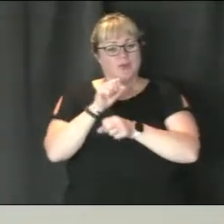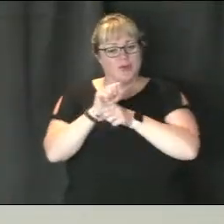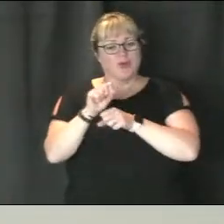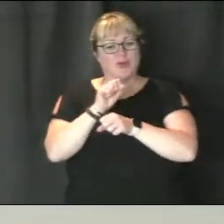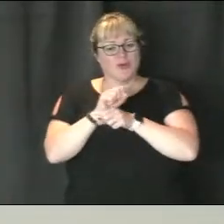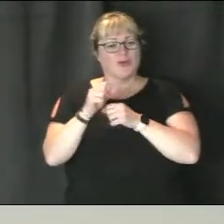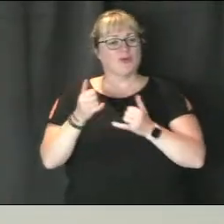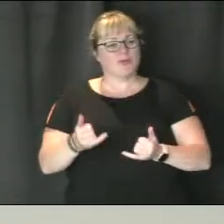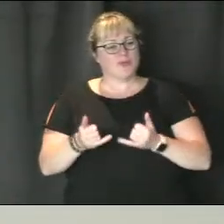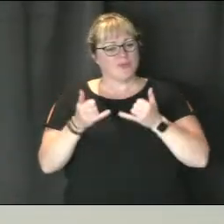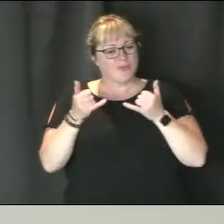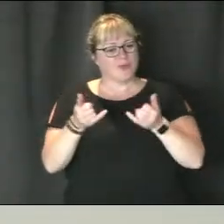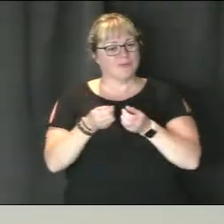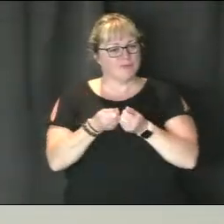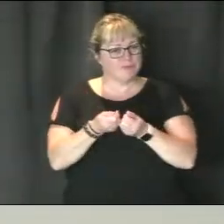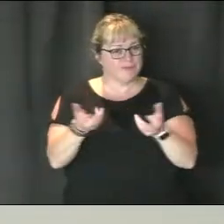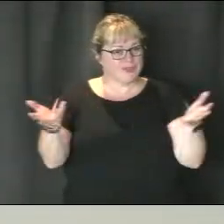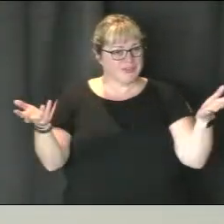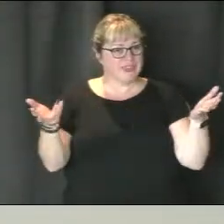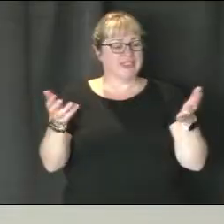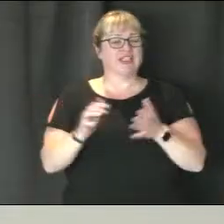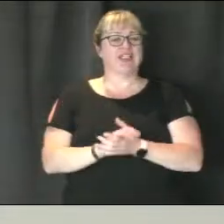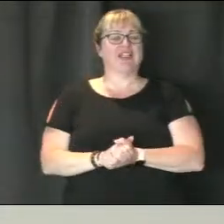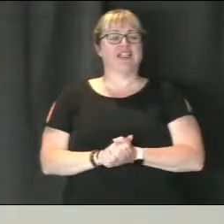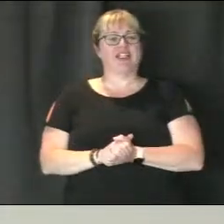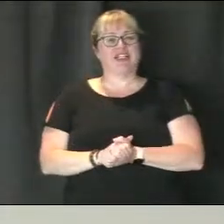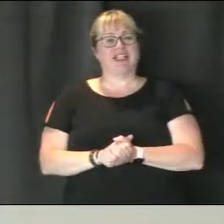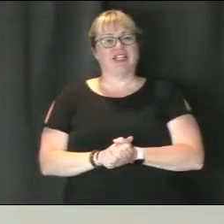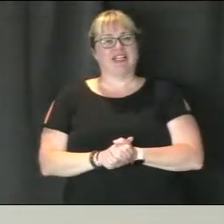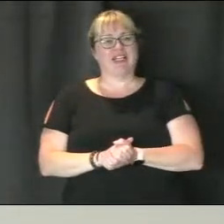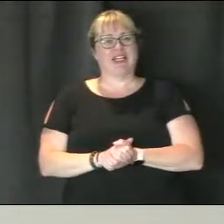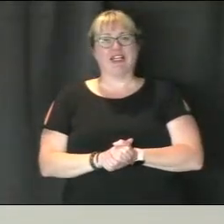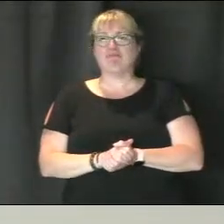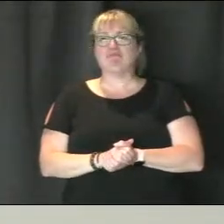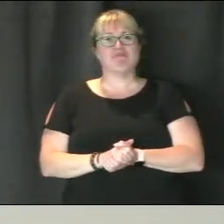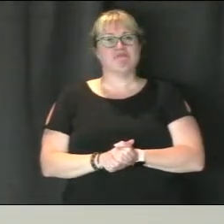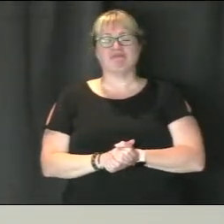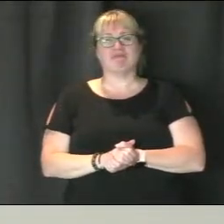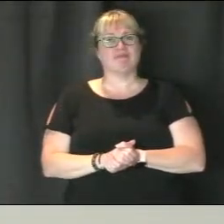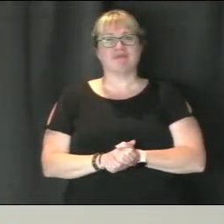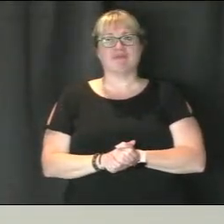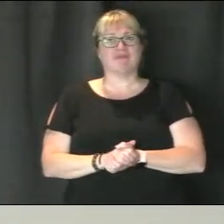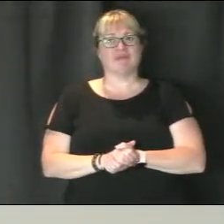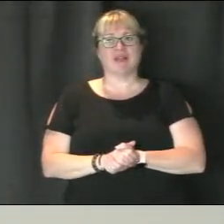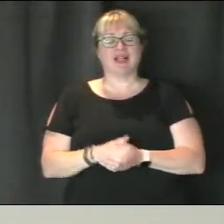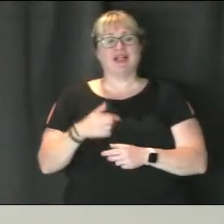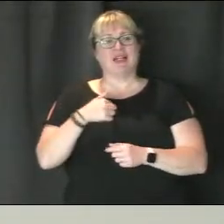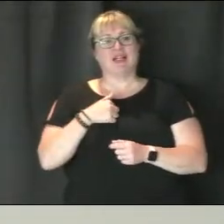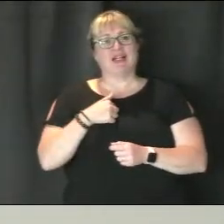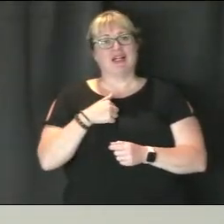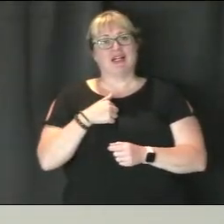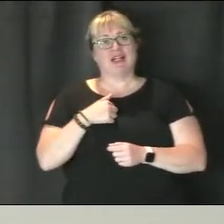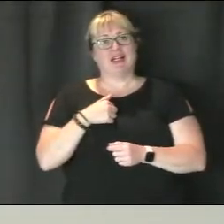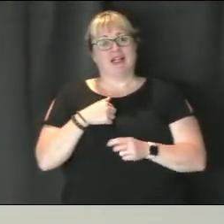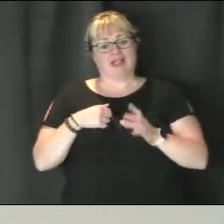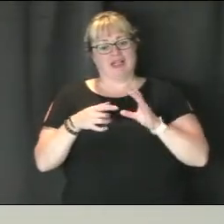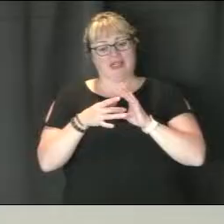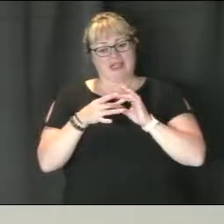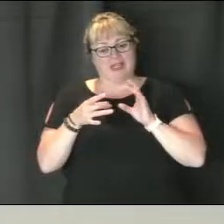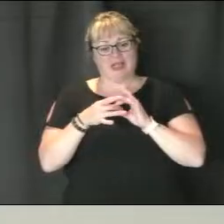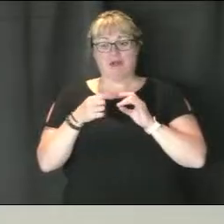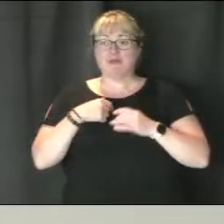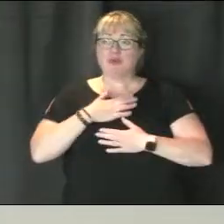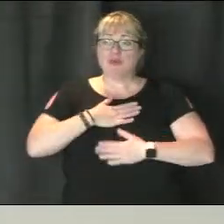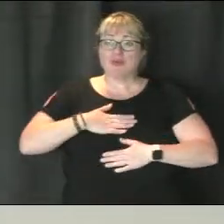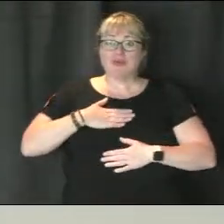these awards. And I can't say that I've always enjoyed